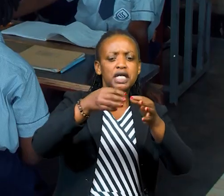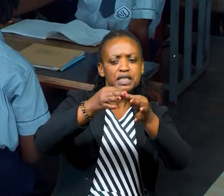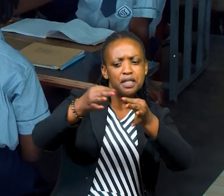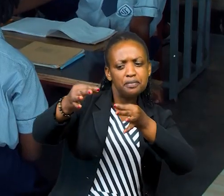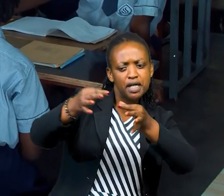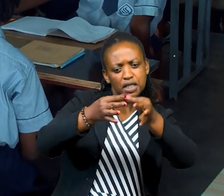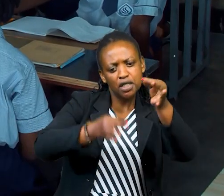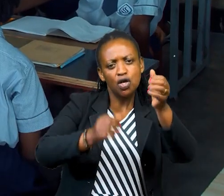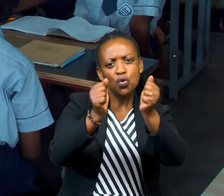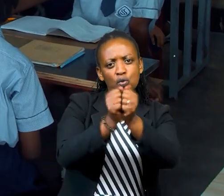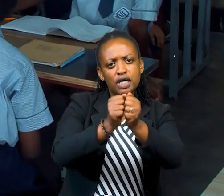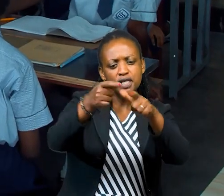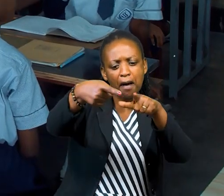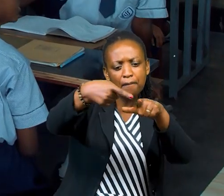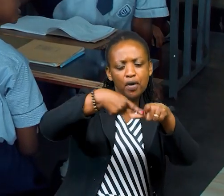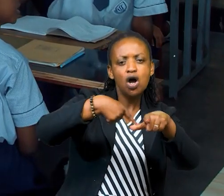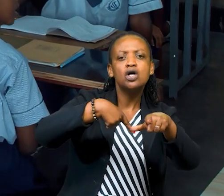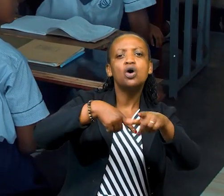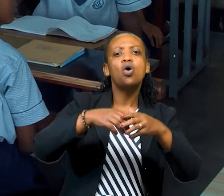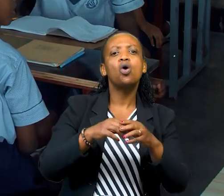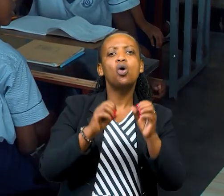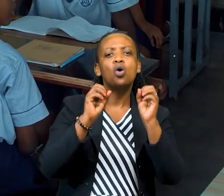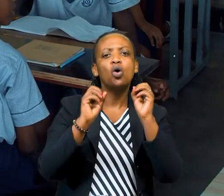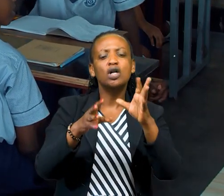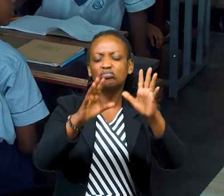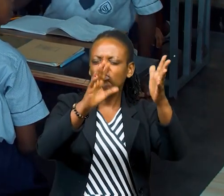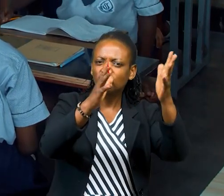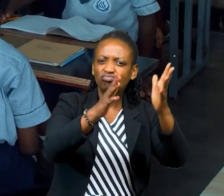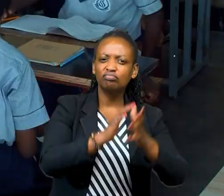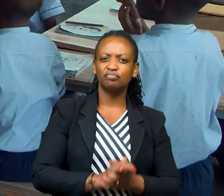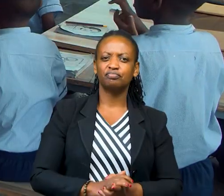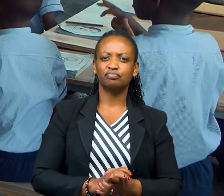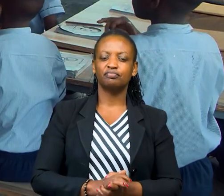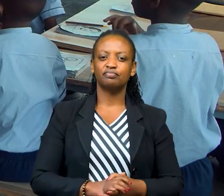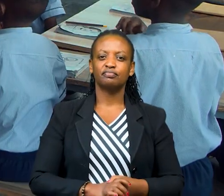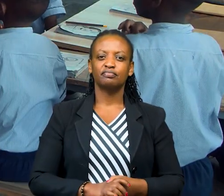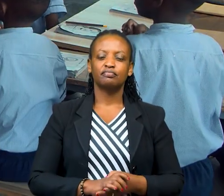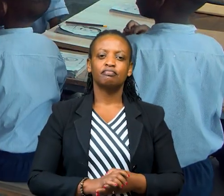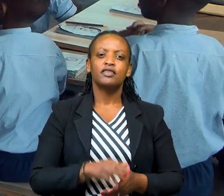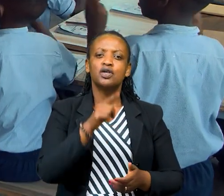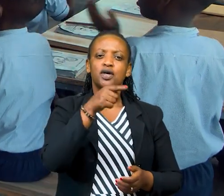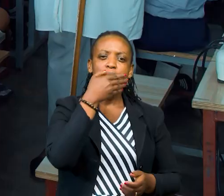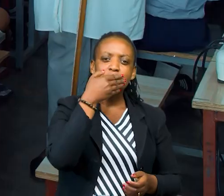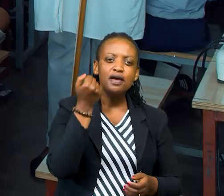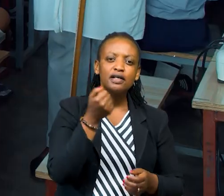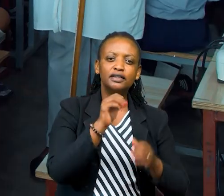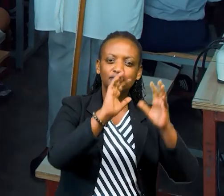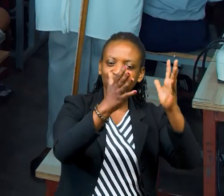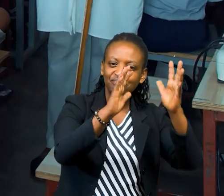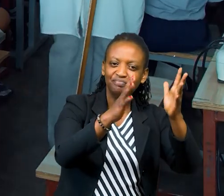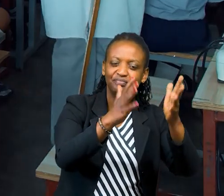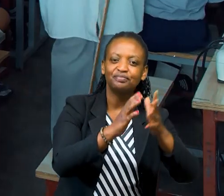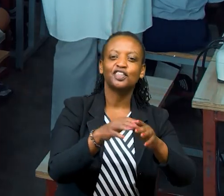They are measuring with the meter ruler. Clap hands for her. The best one.